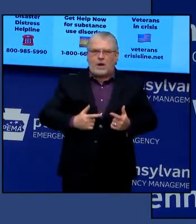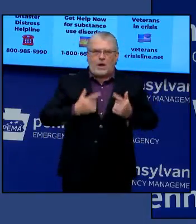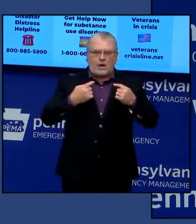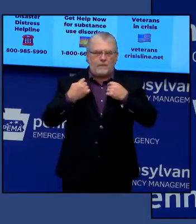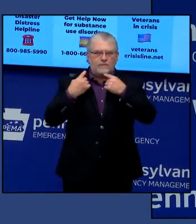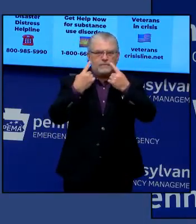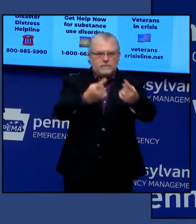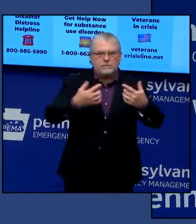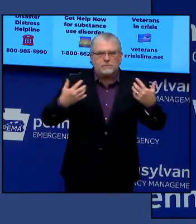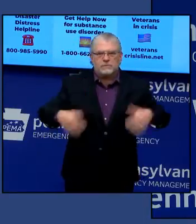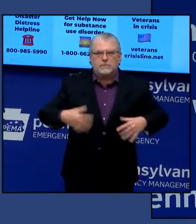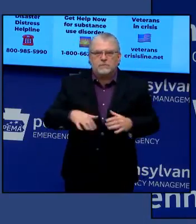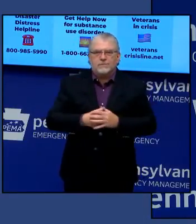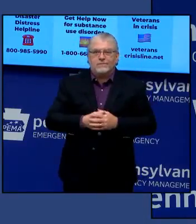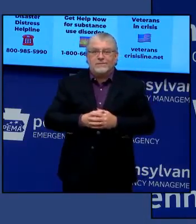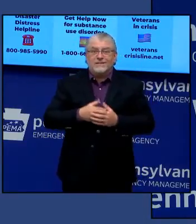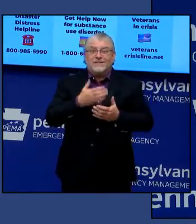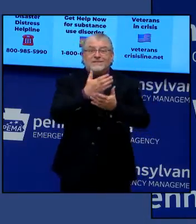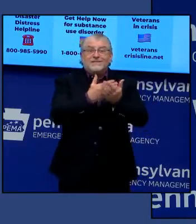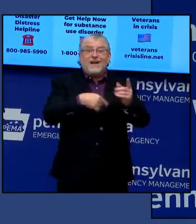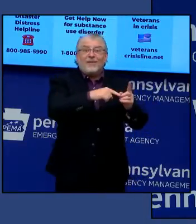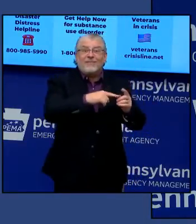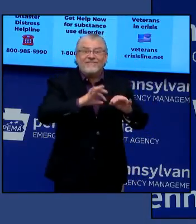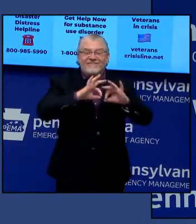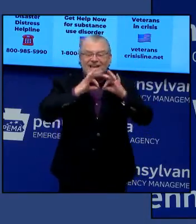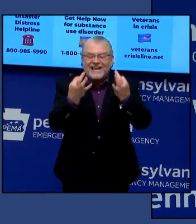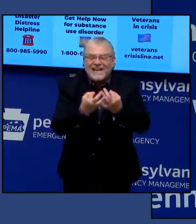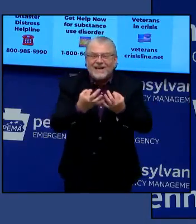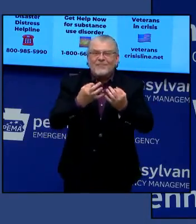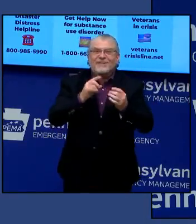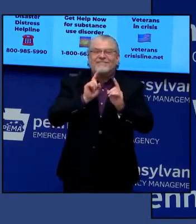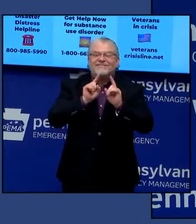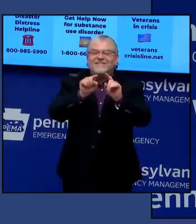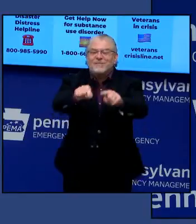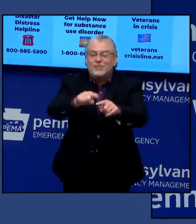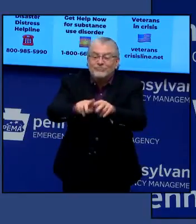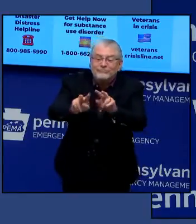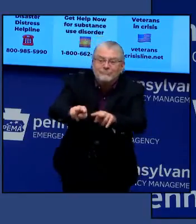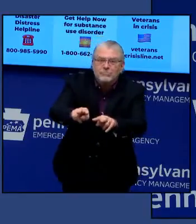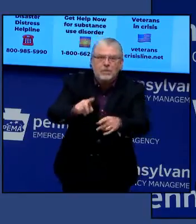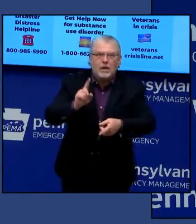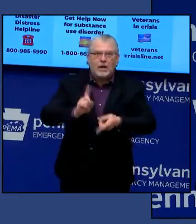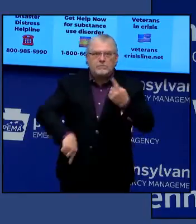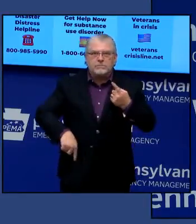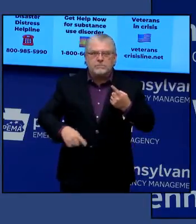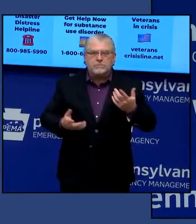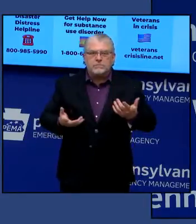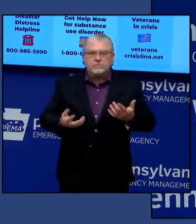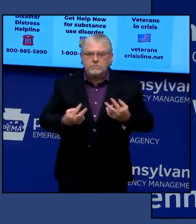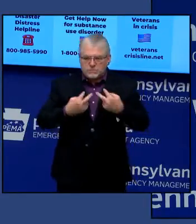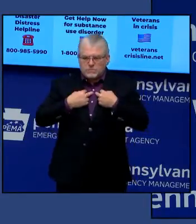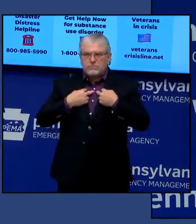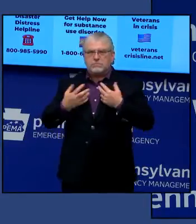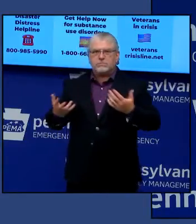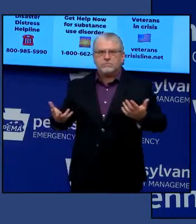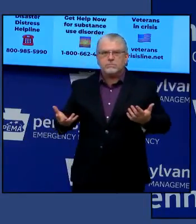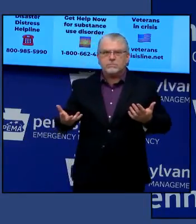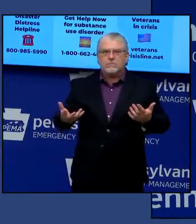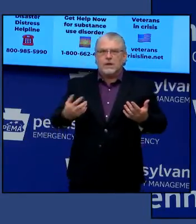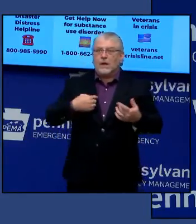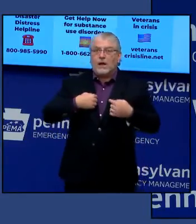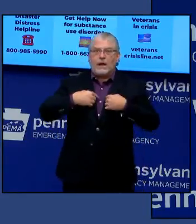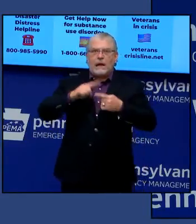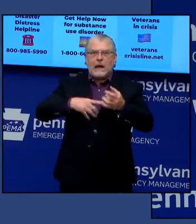have services in their home as they normally would, meaning they can't get out even to obtain the basic necessities of life,